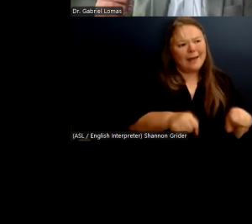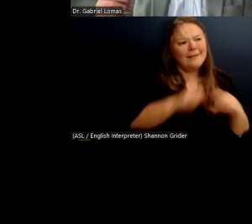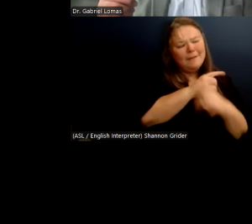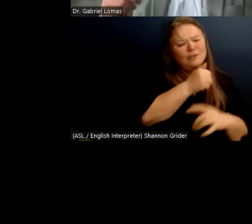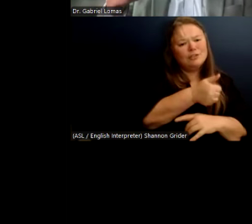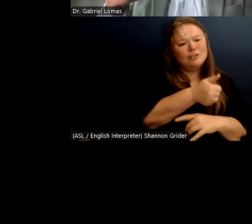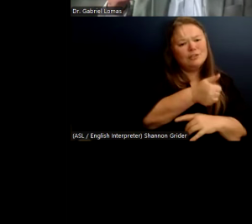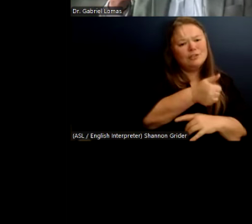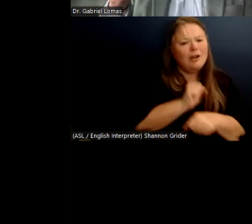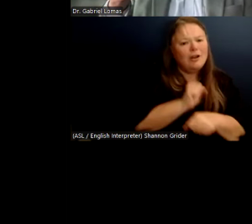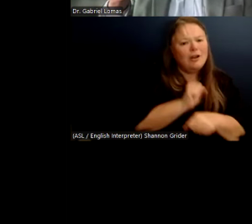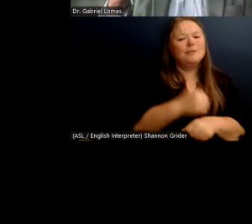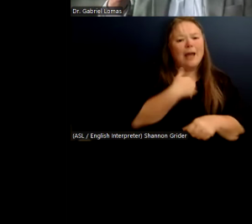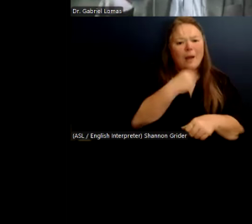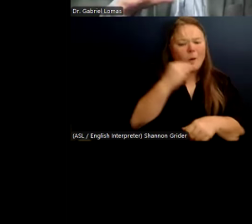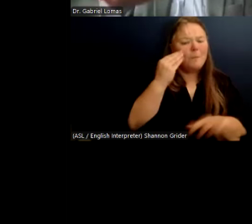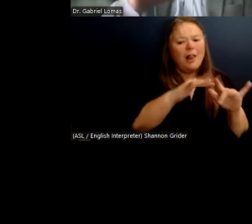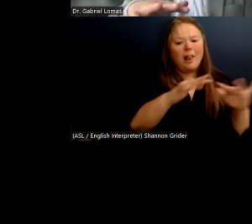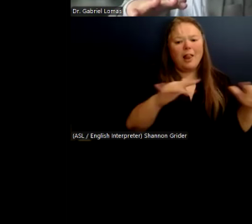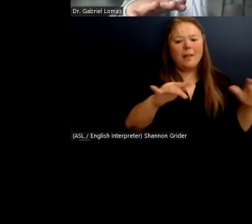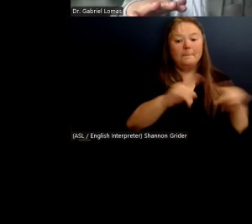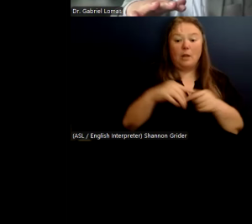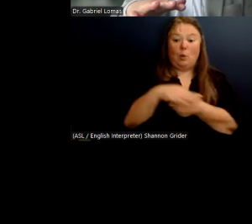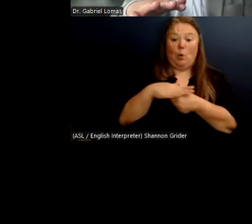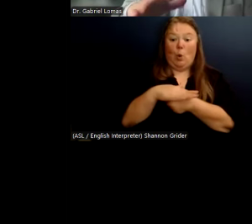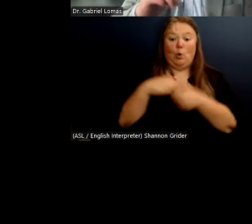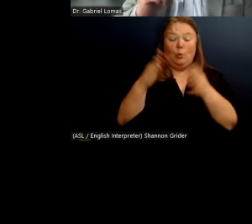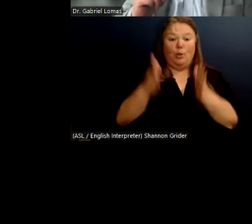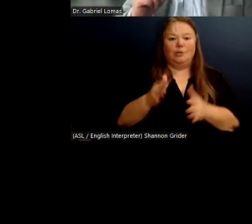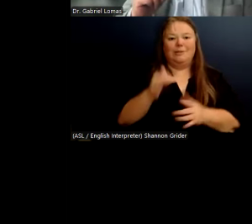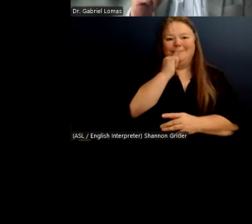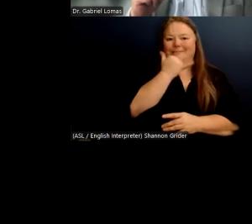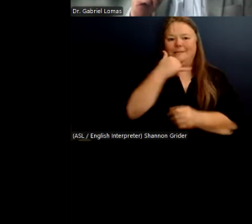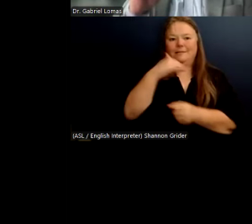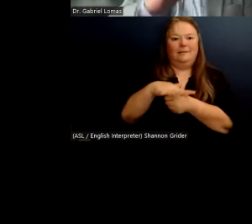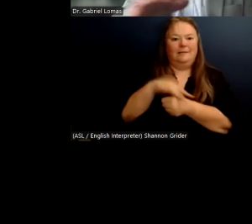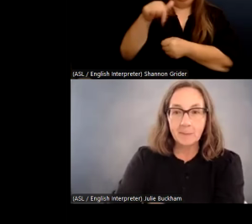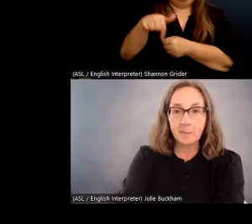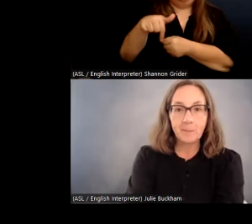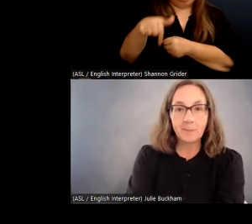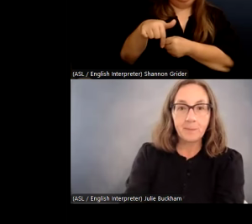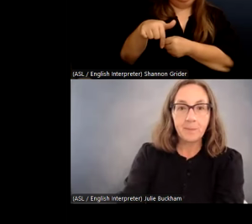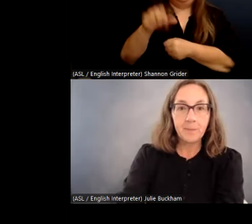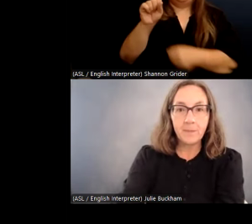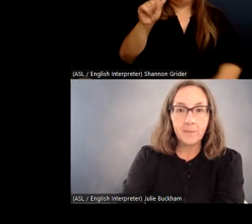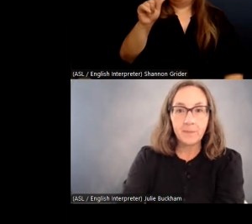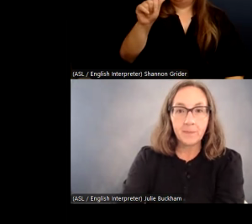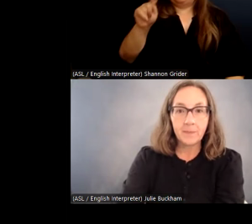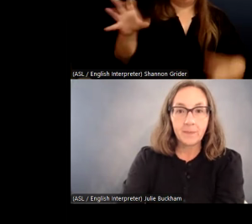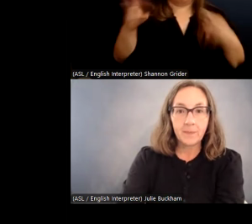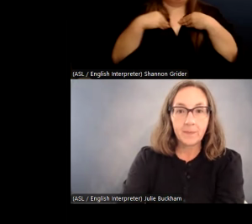going for her. And yet the local person made an error and and the state, went with that